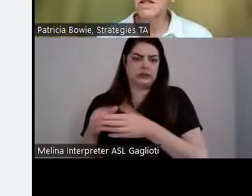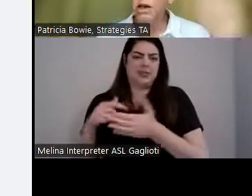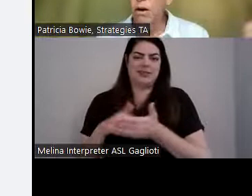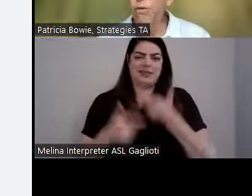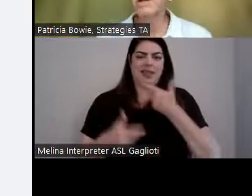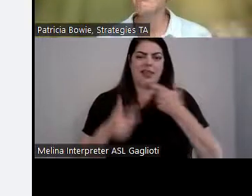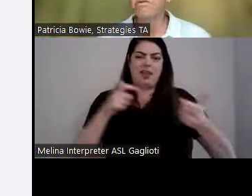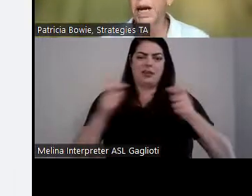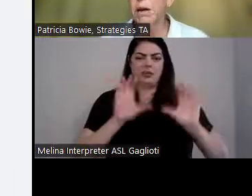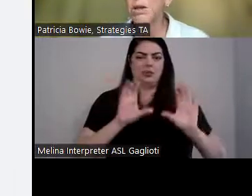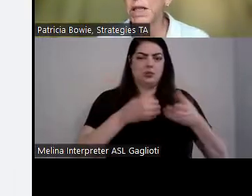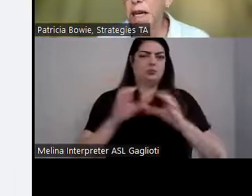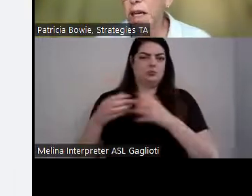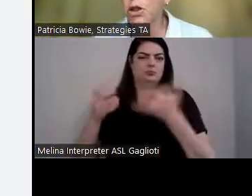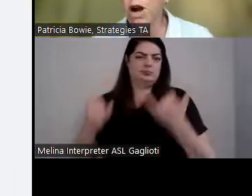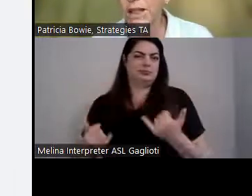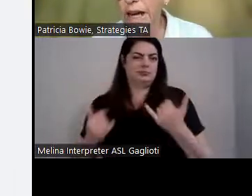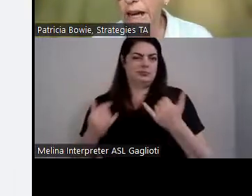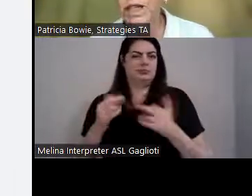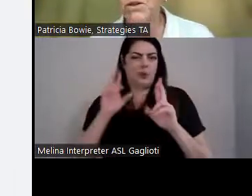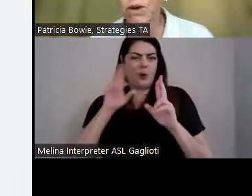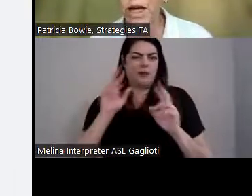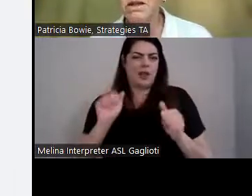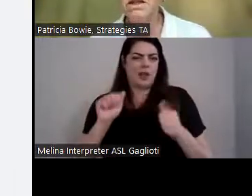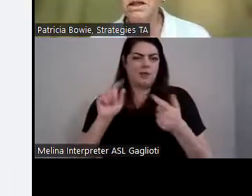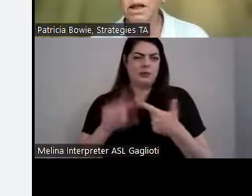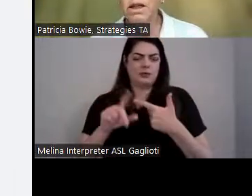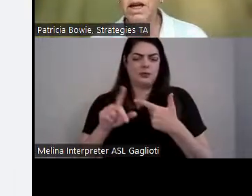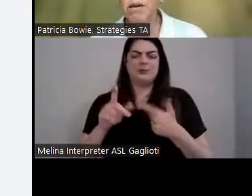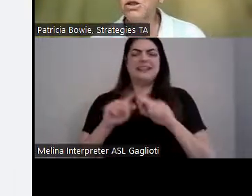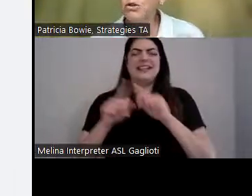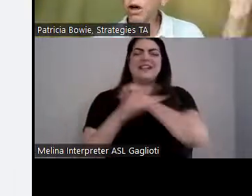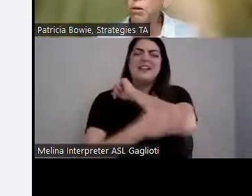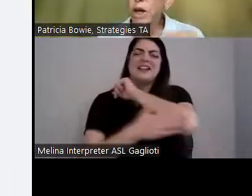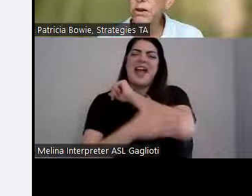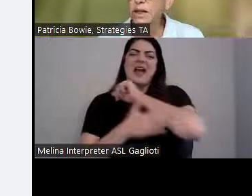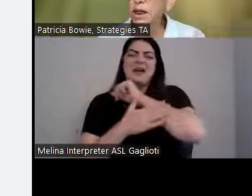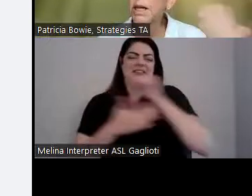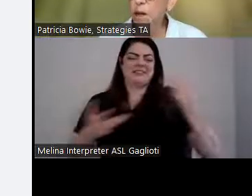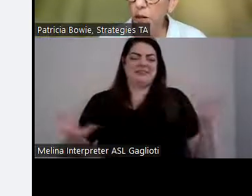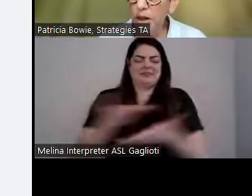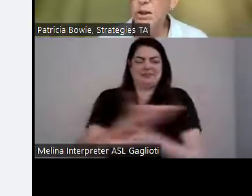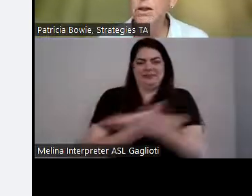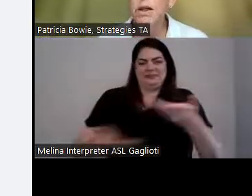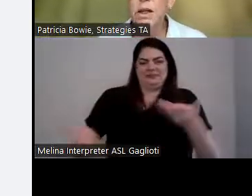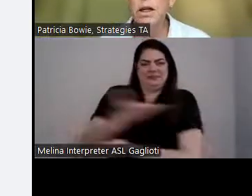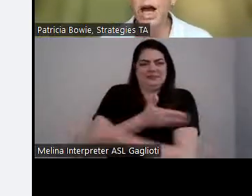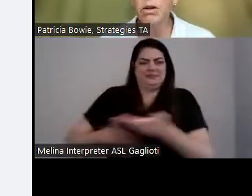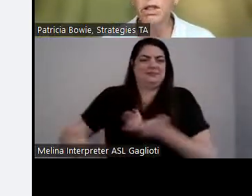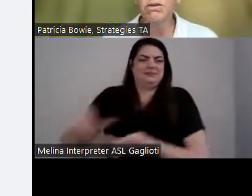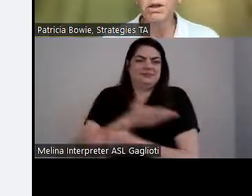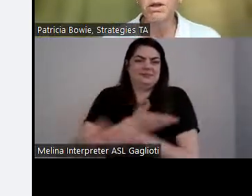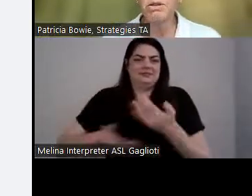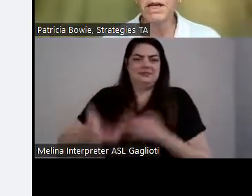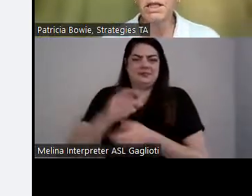session to hopefully be able to engage across counties, right? It'll enable you to work with others and think about this,